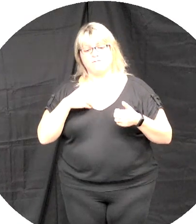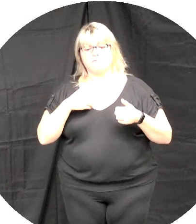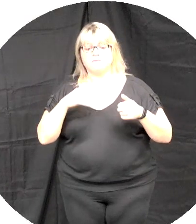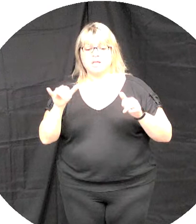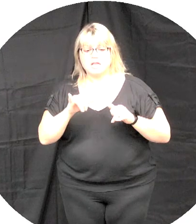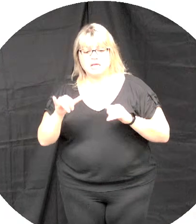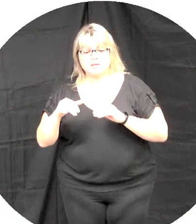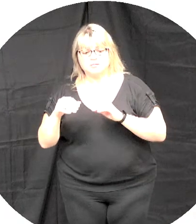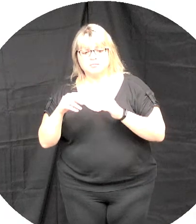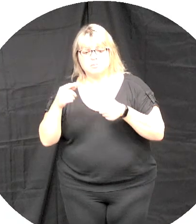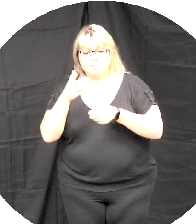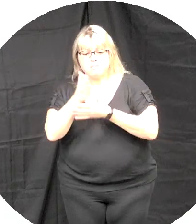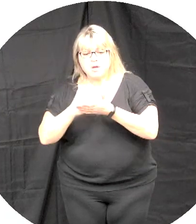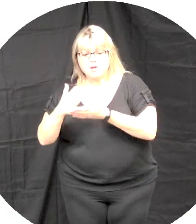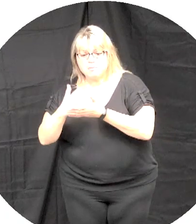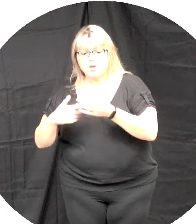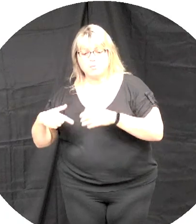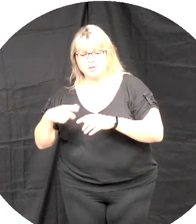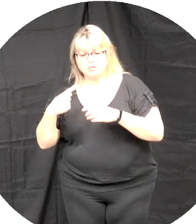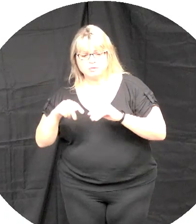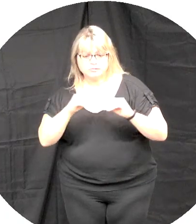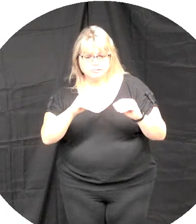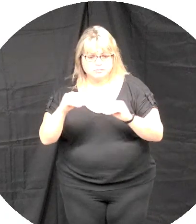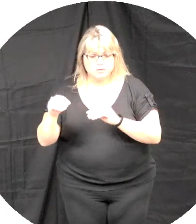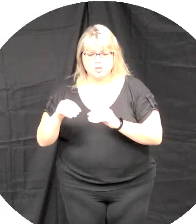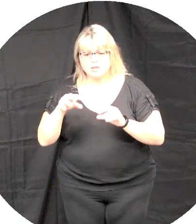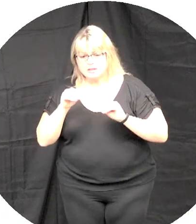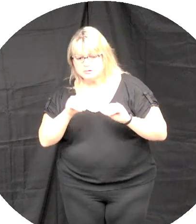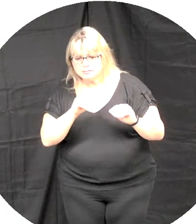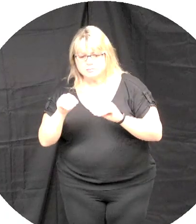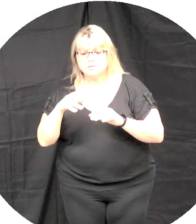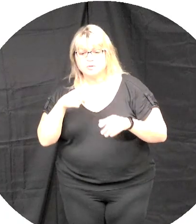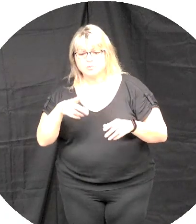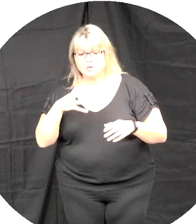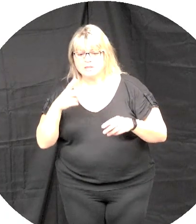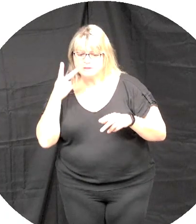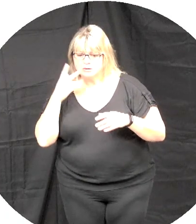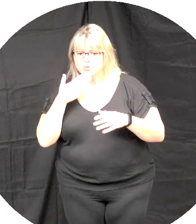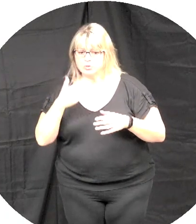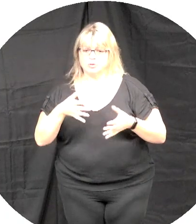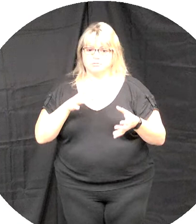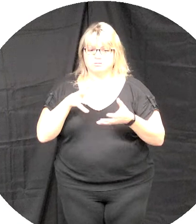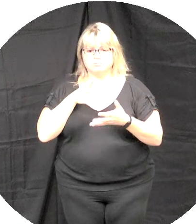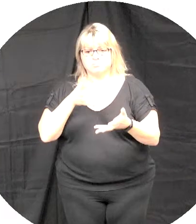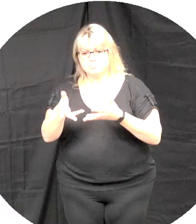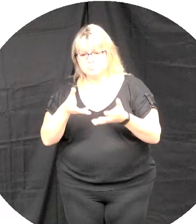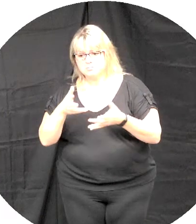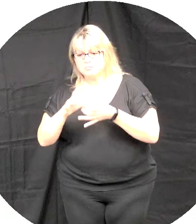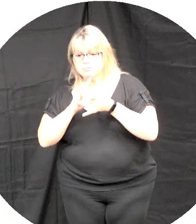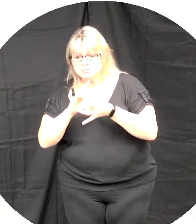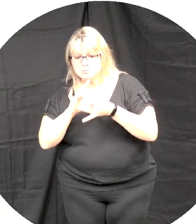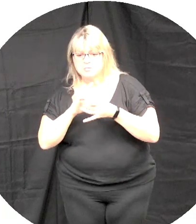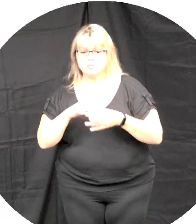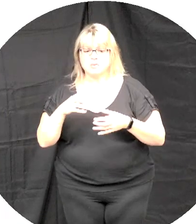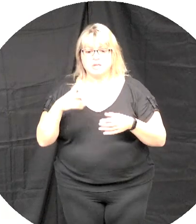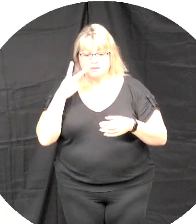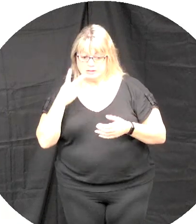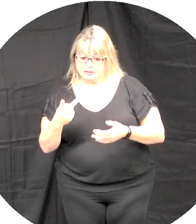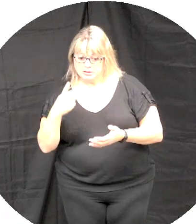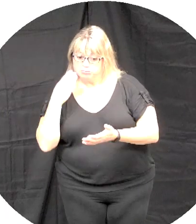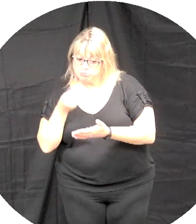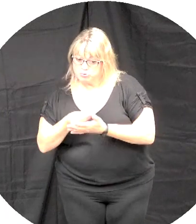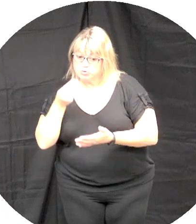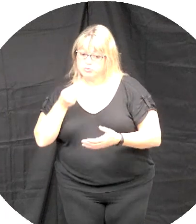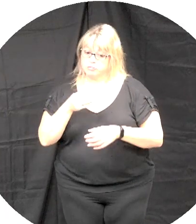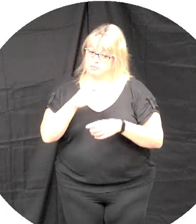instructional practice, collective efficacy, optimal learning environments, wellness and positive relationships, evidence-based decisions, assessment